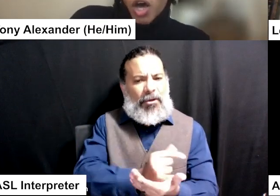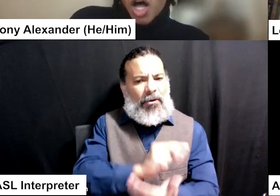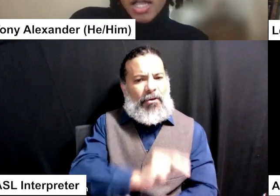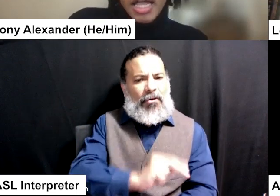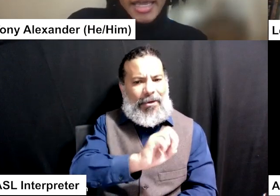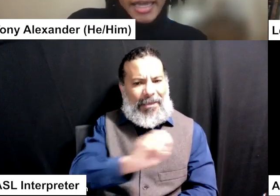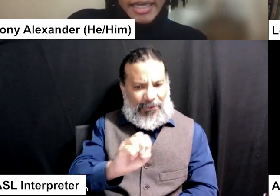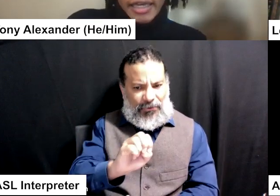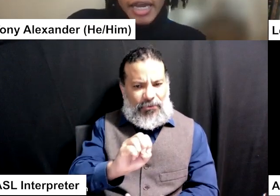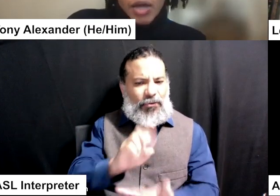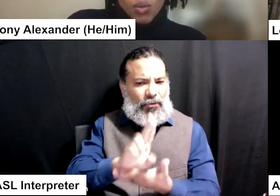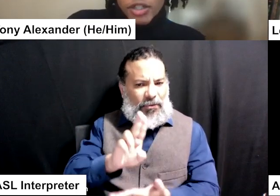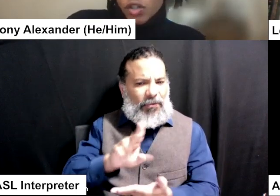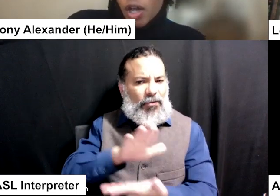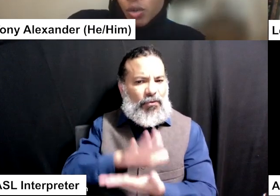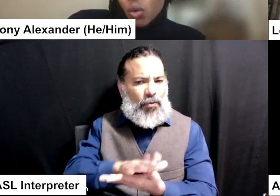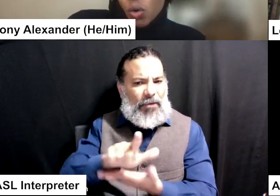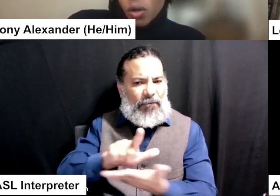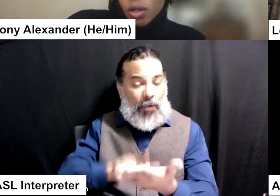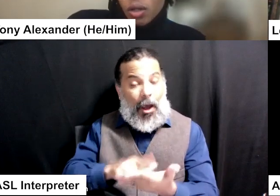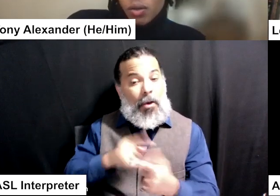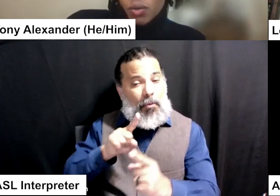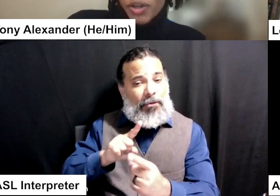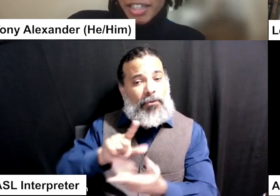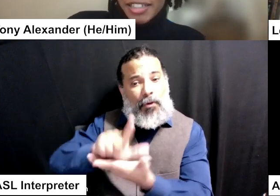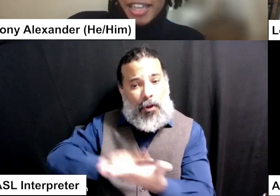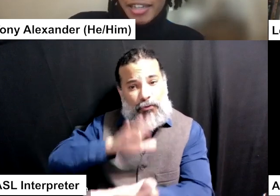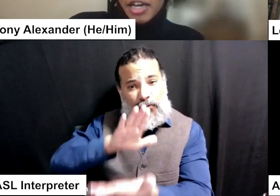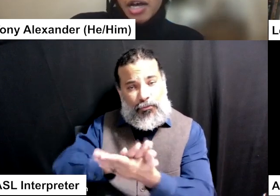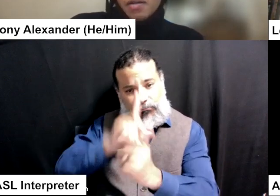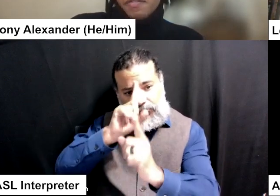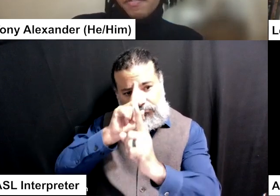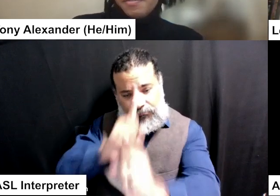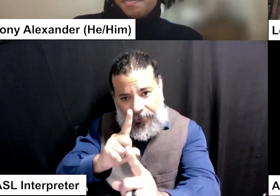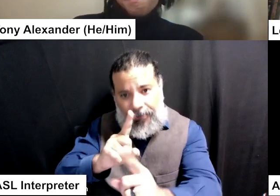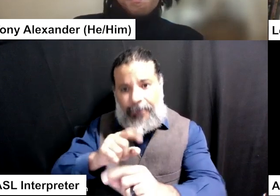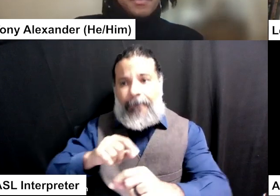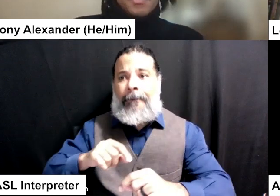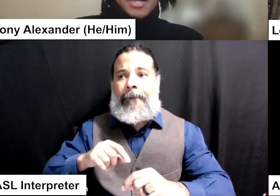School of Law. And I went to law school with the intent of